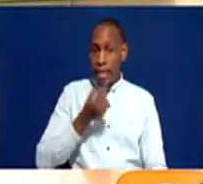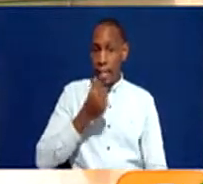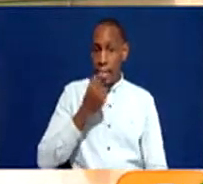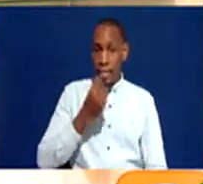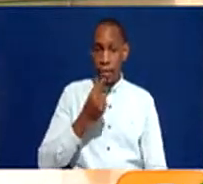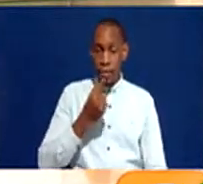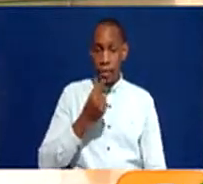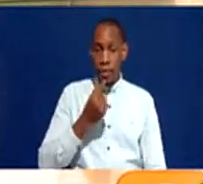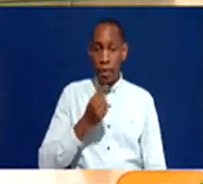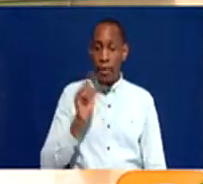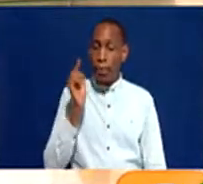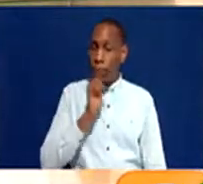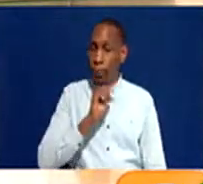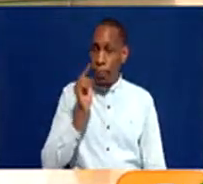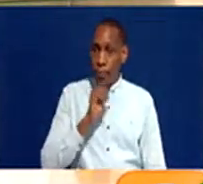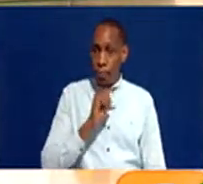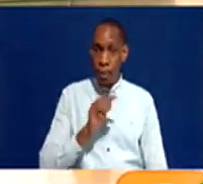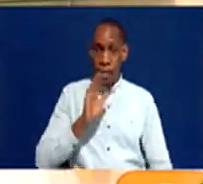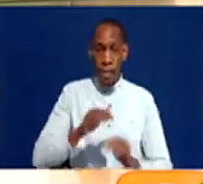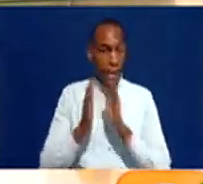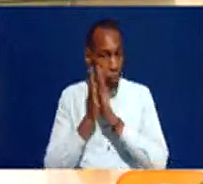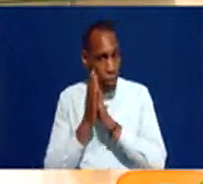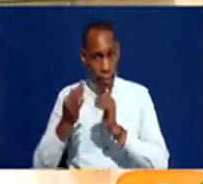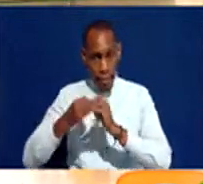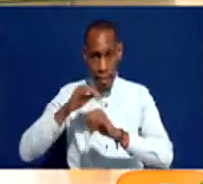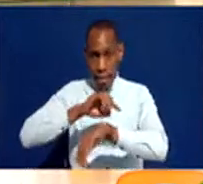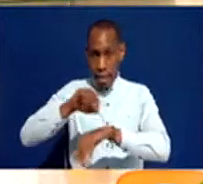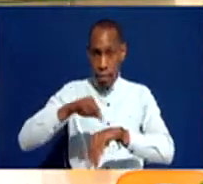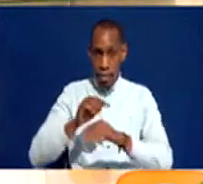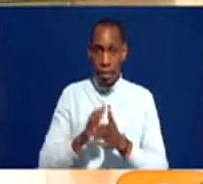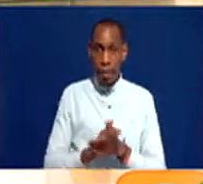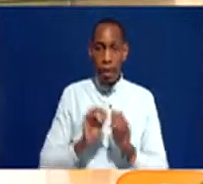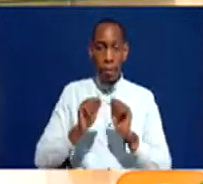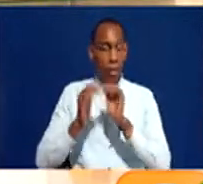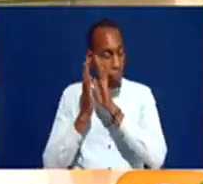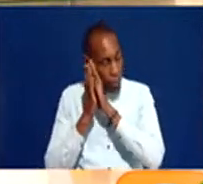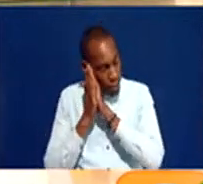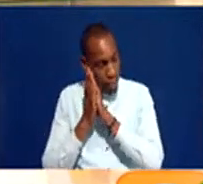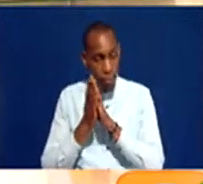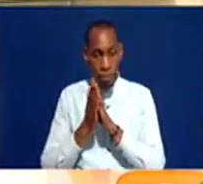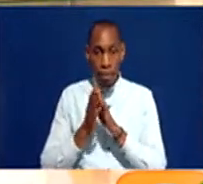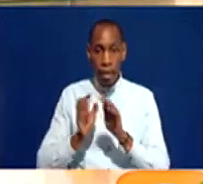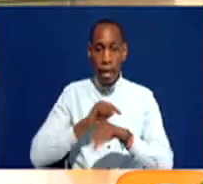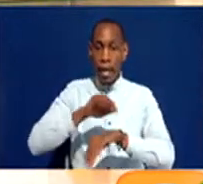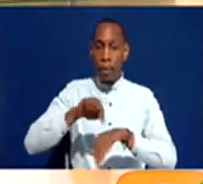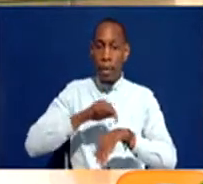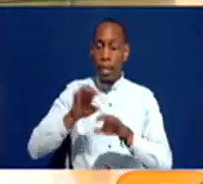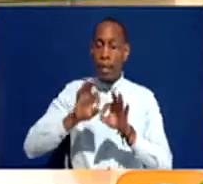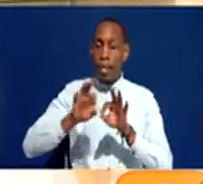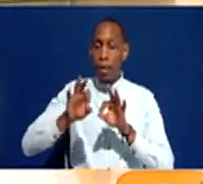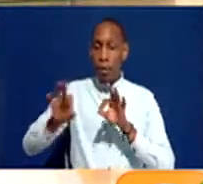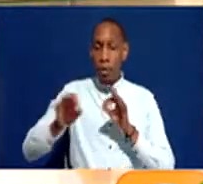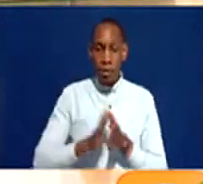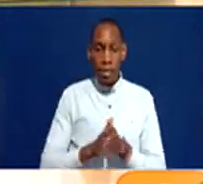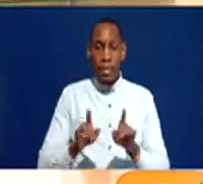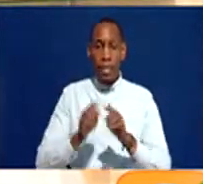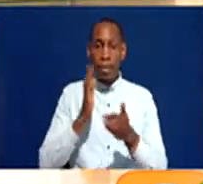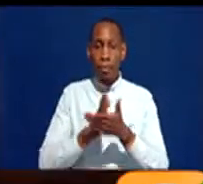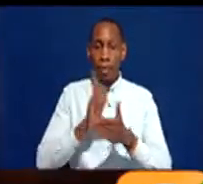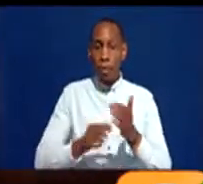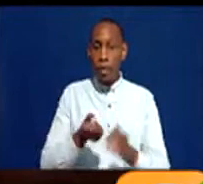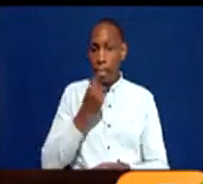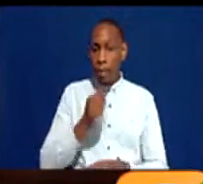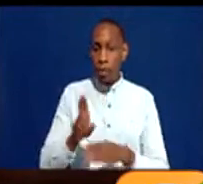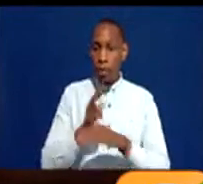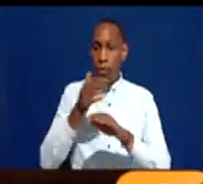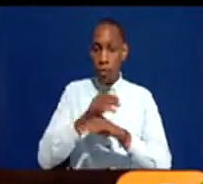more exaggerated. Badala ya kulala masaa manane, you could sleep for much longer hours. And truth be told, at times they overdose